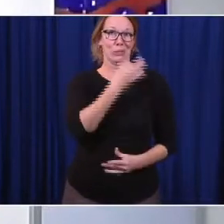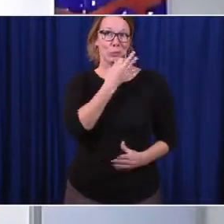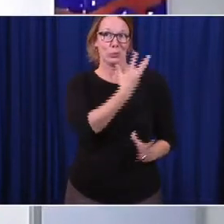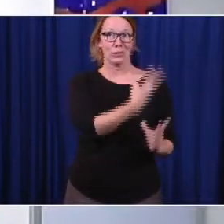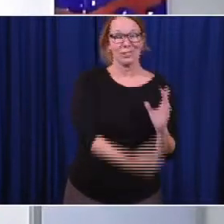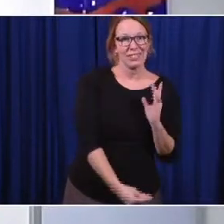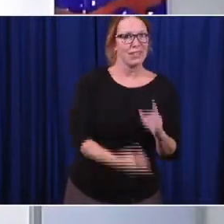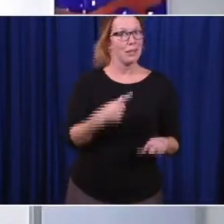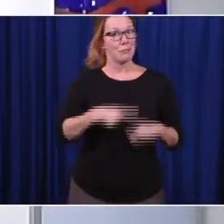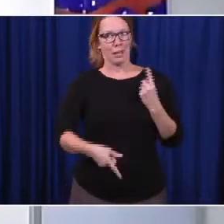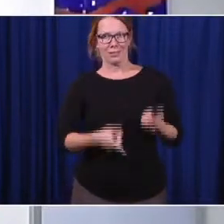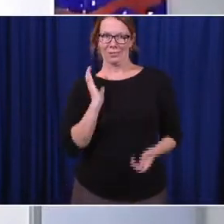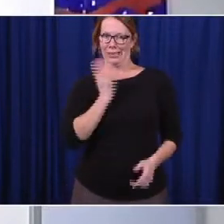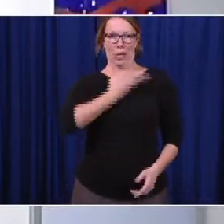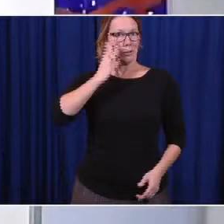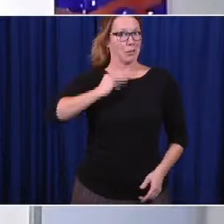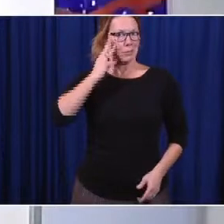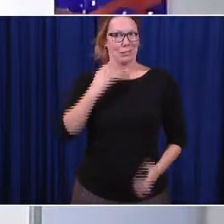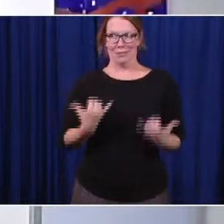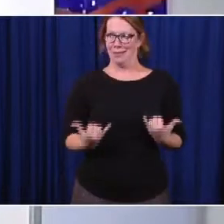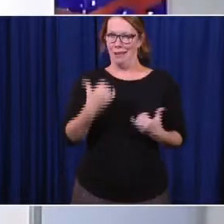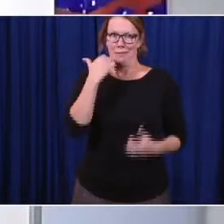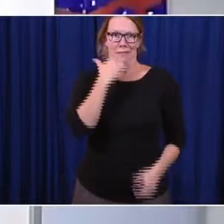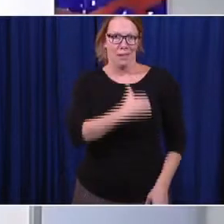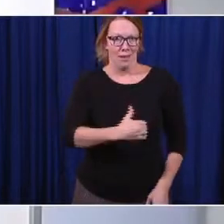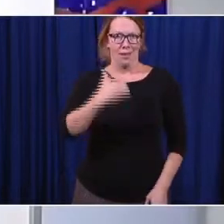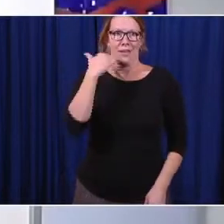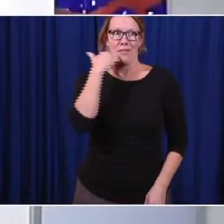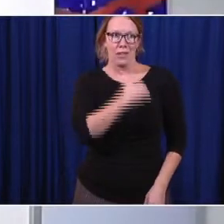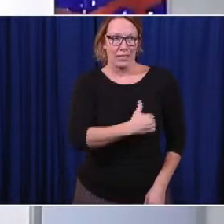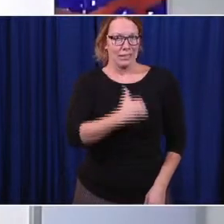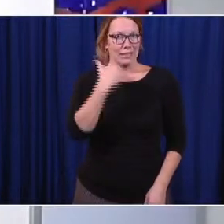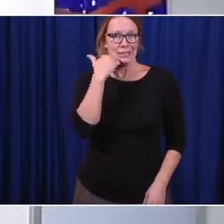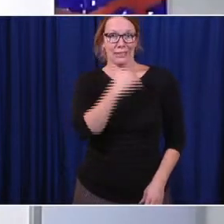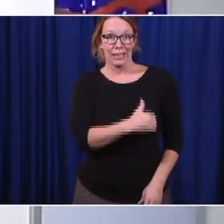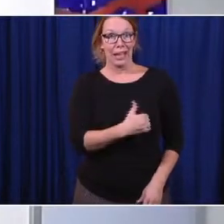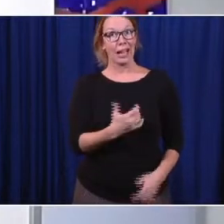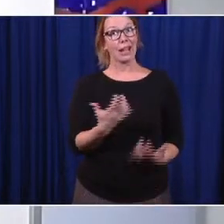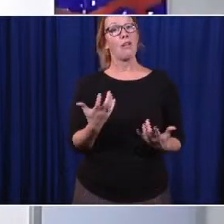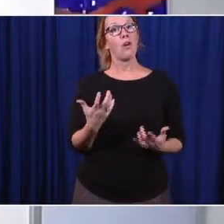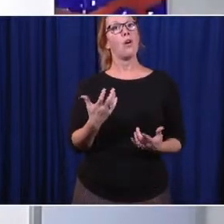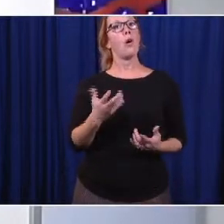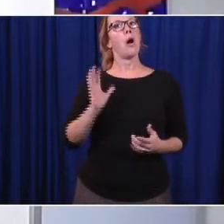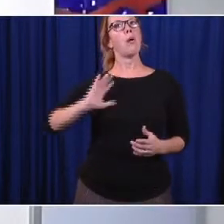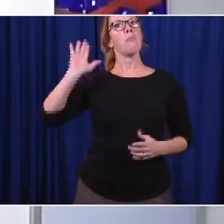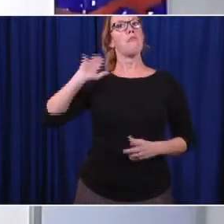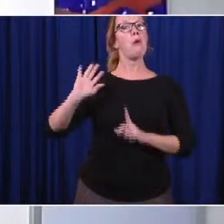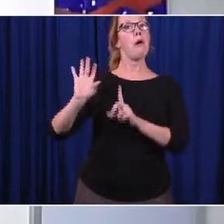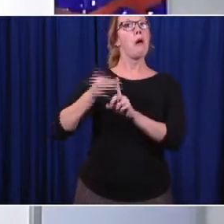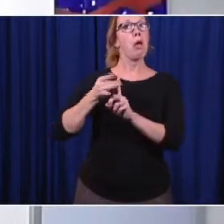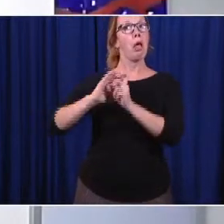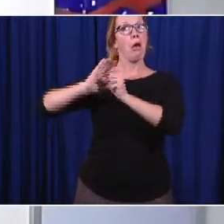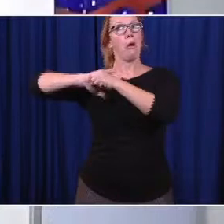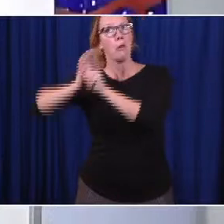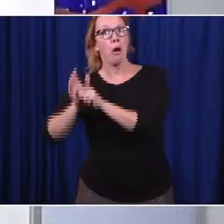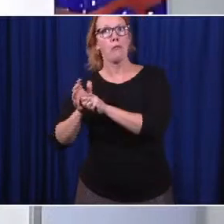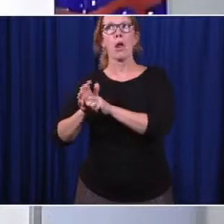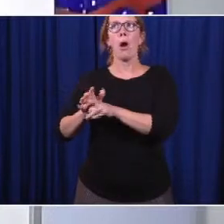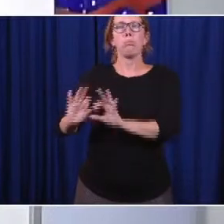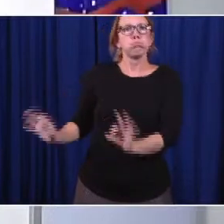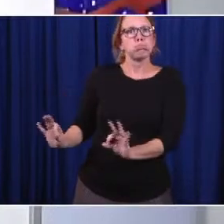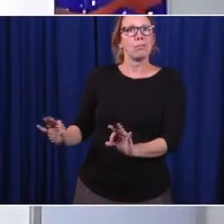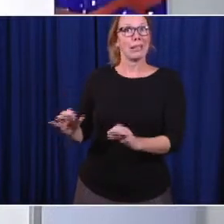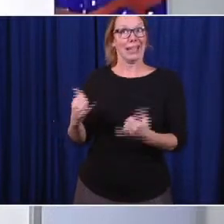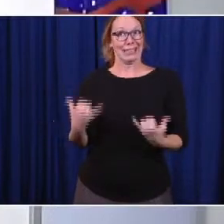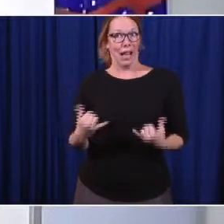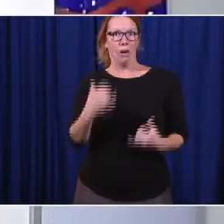every day here. It's more uncommon to not take somebody to ICU or to have them do poorly than it is that